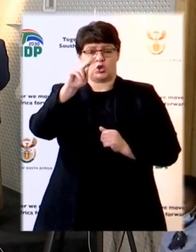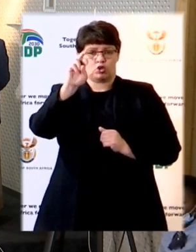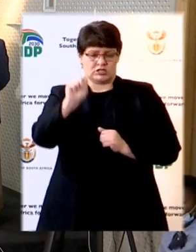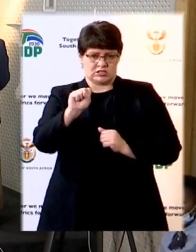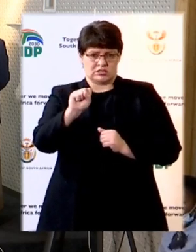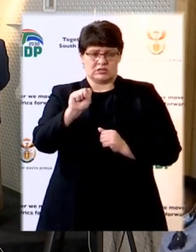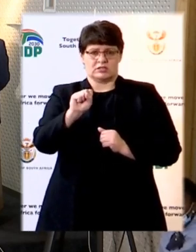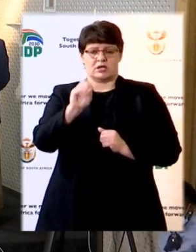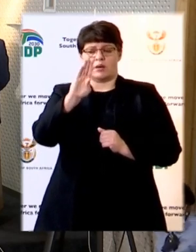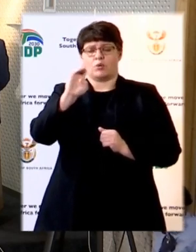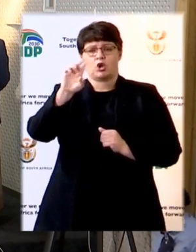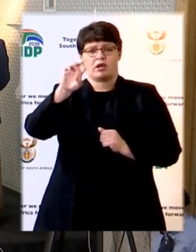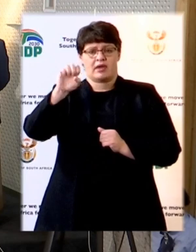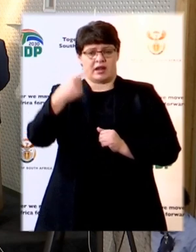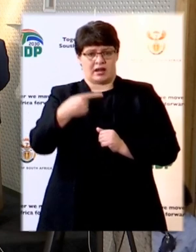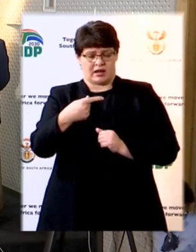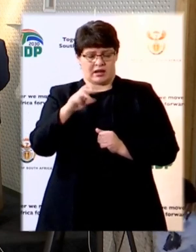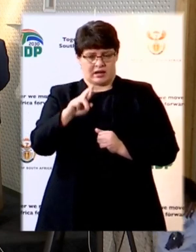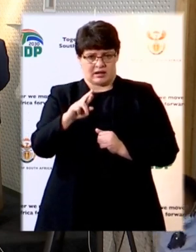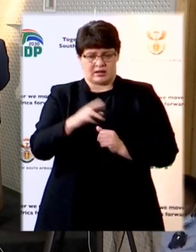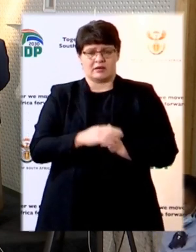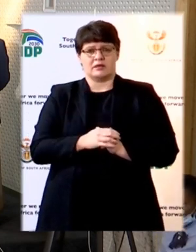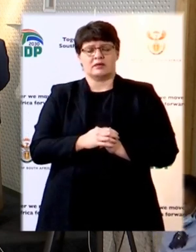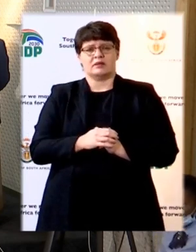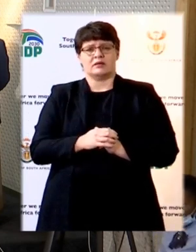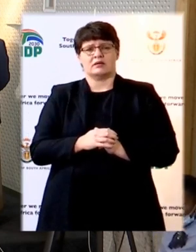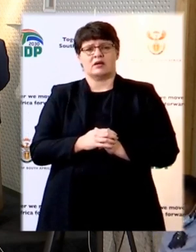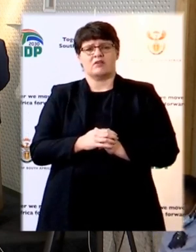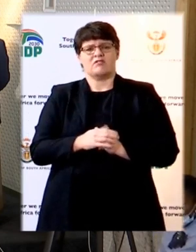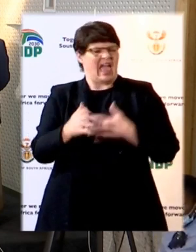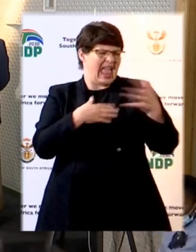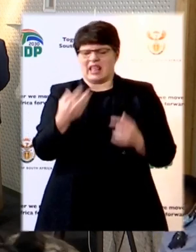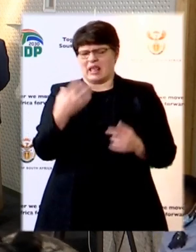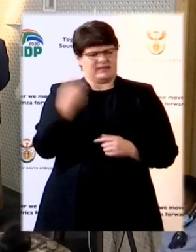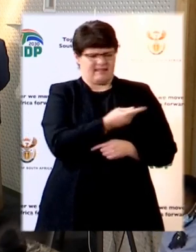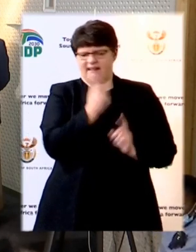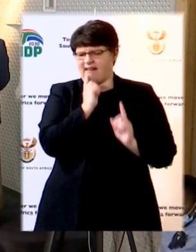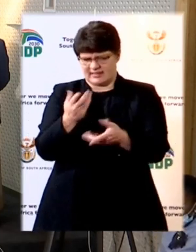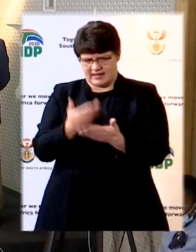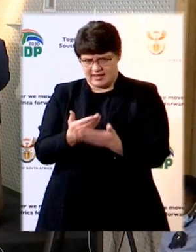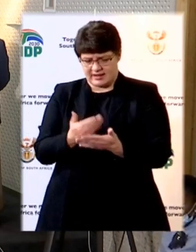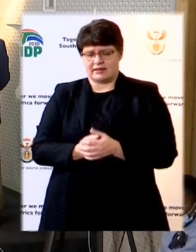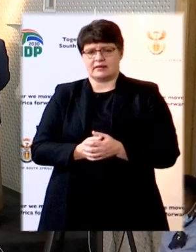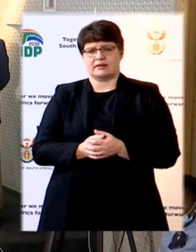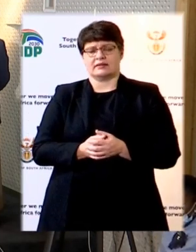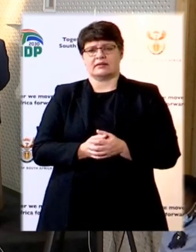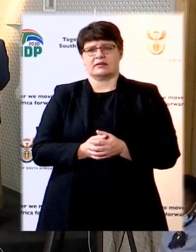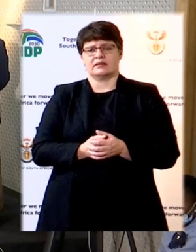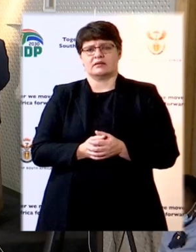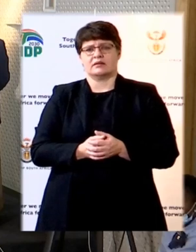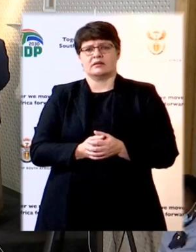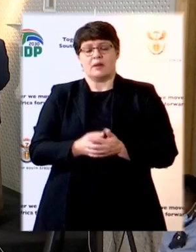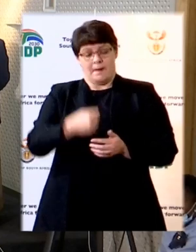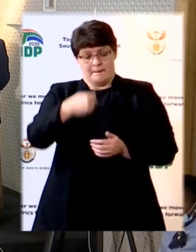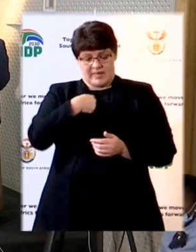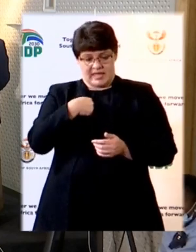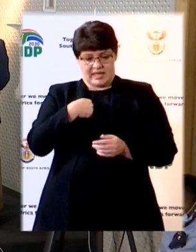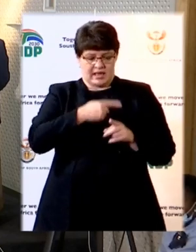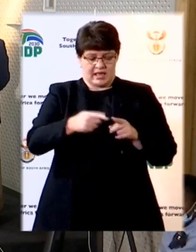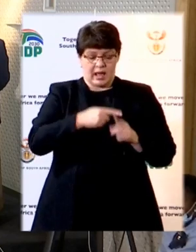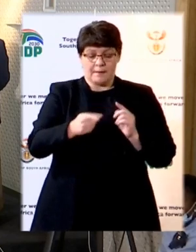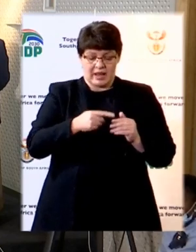Vickersberger from Netwerk 24, and it's to any relevant minister. Can you advise on the situation of tenants whose